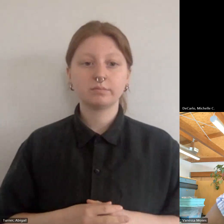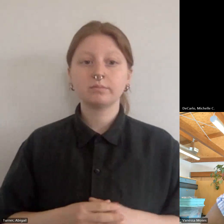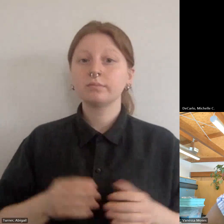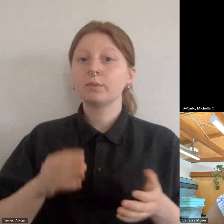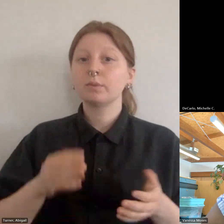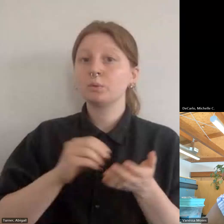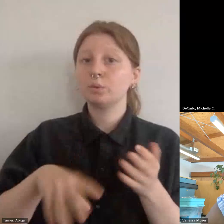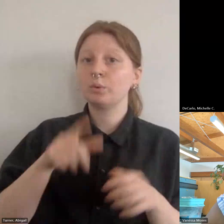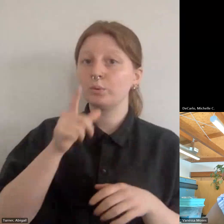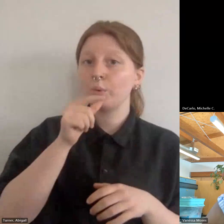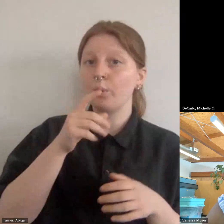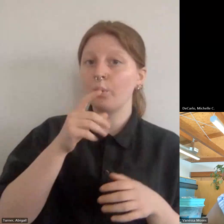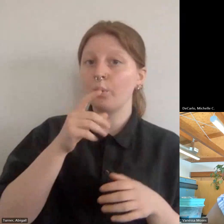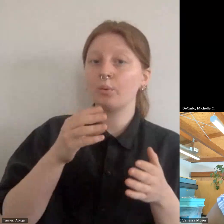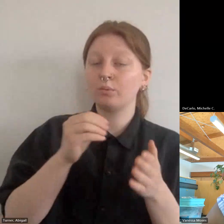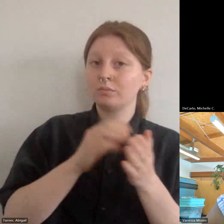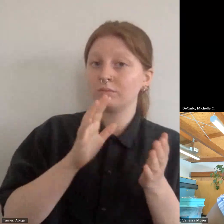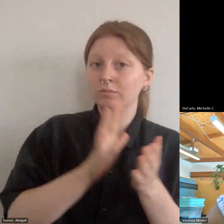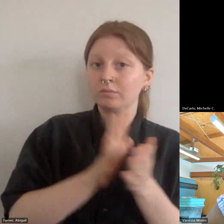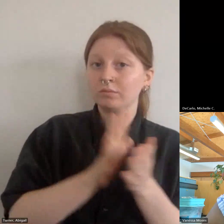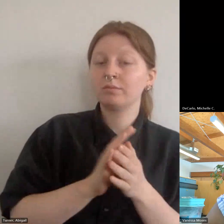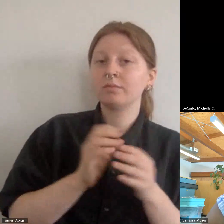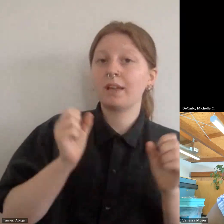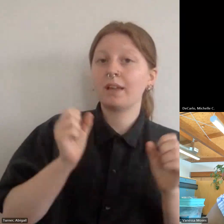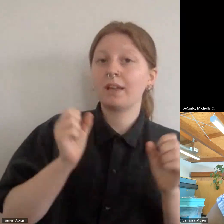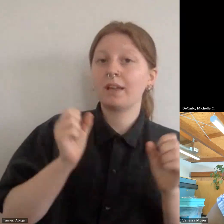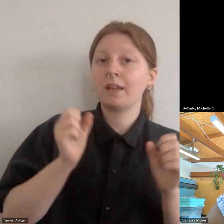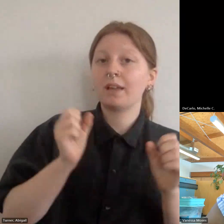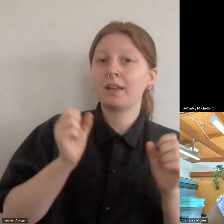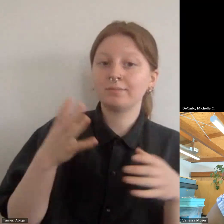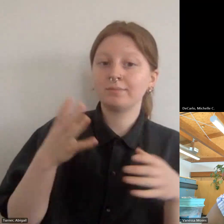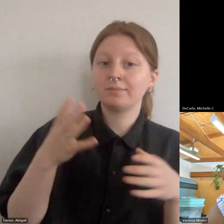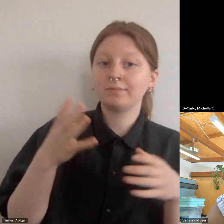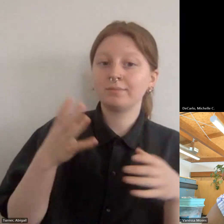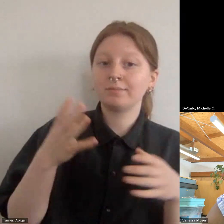to a bookstore, a local bookstore, something like Greedy Reads.